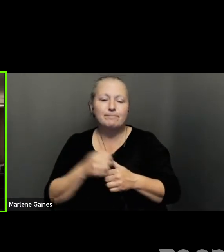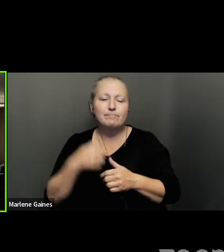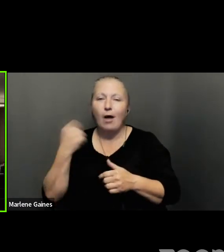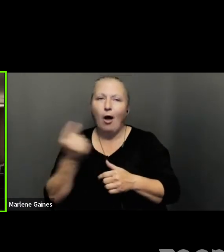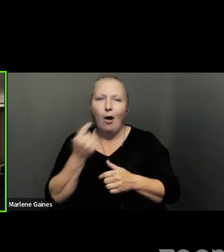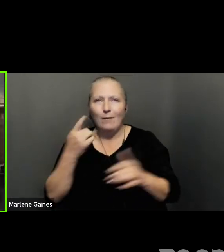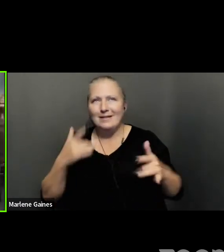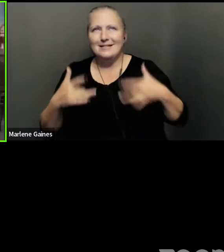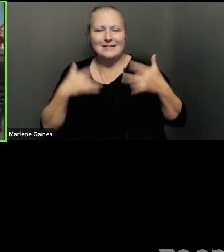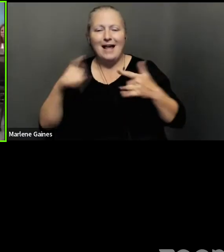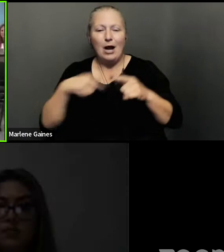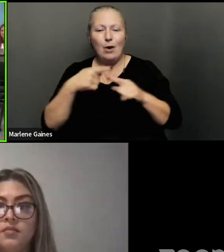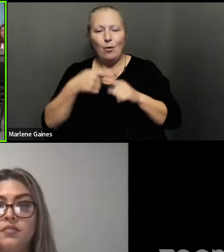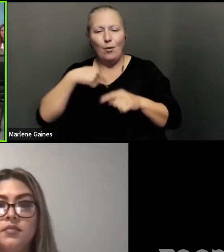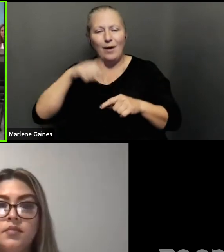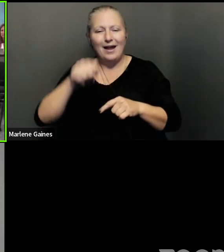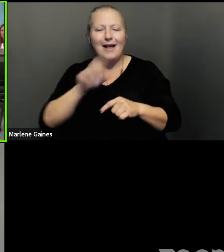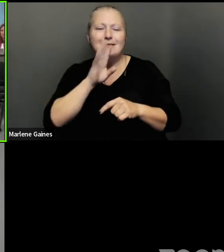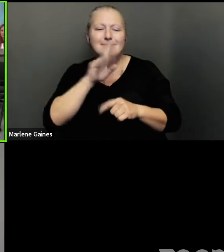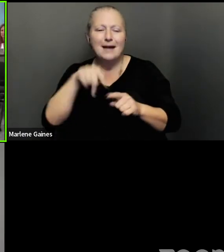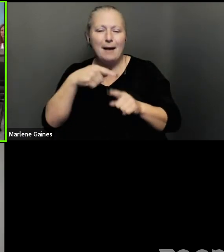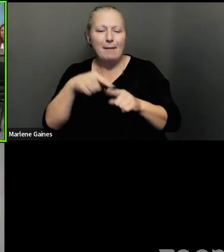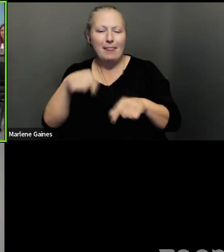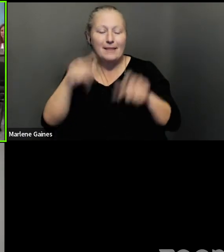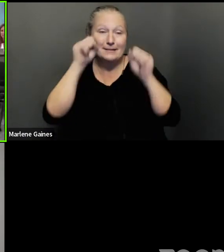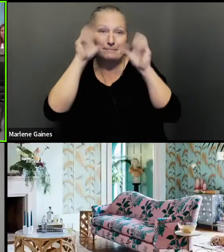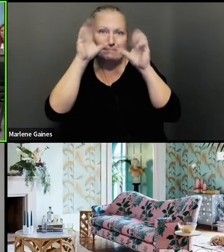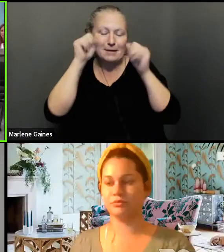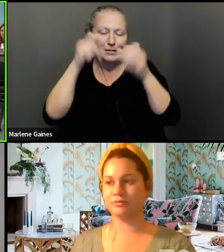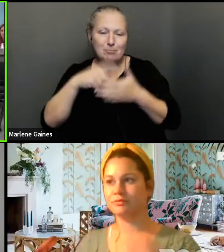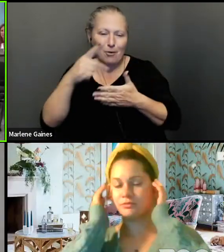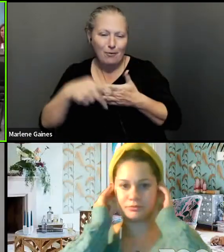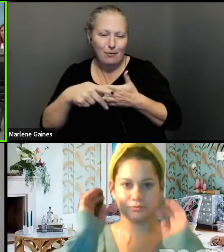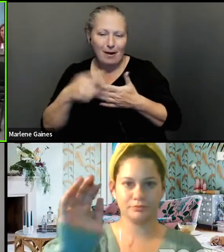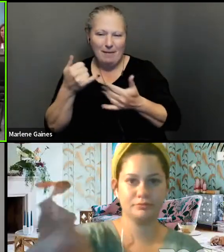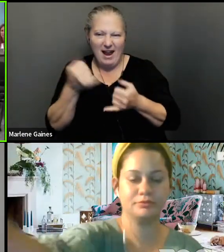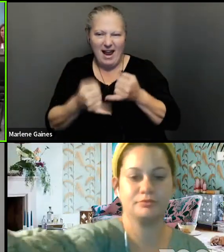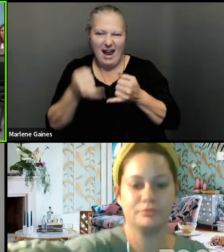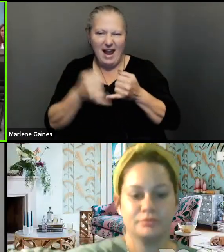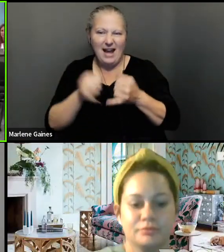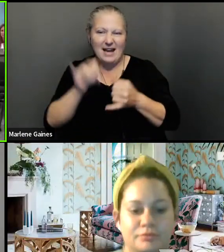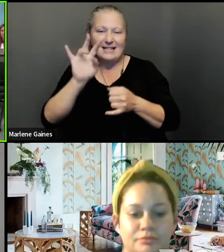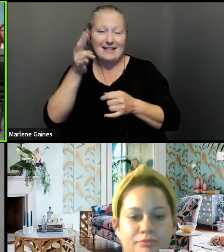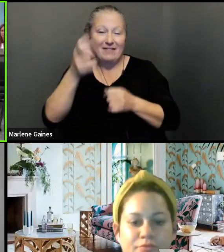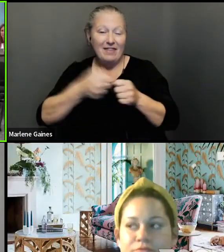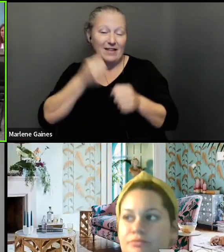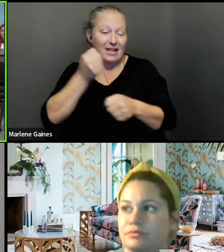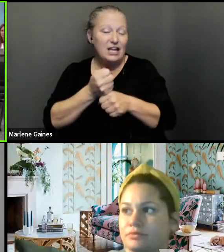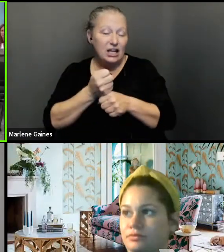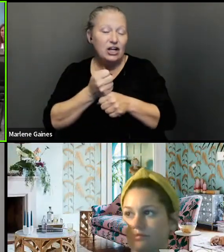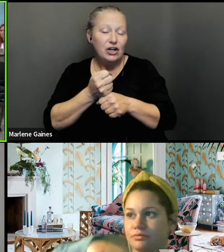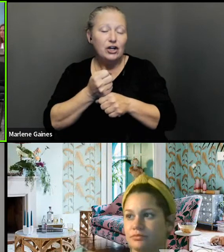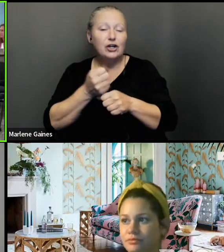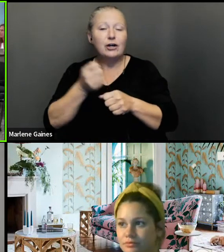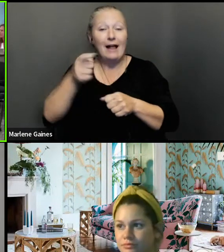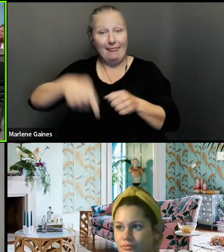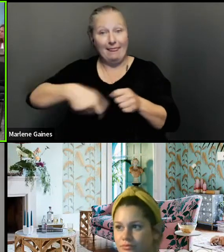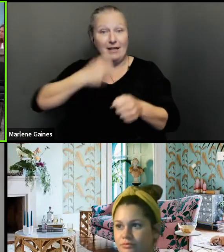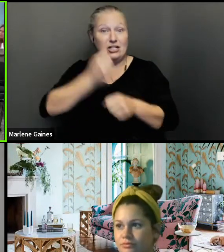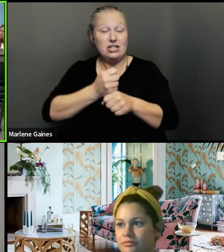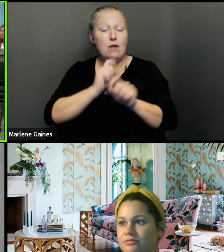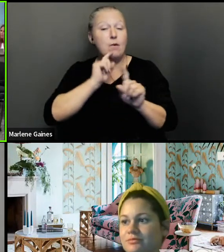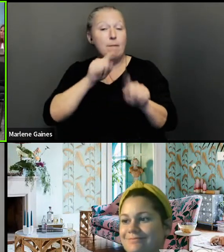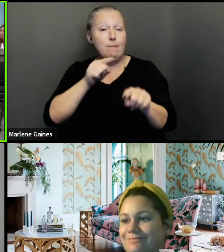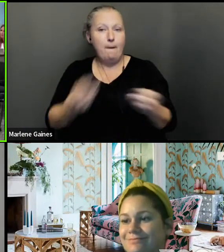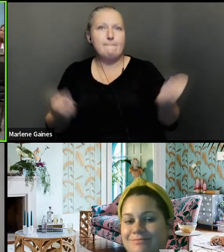get excited when we get to speak about this amazing program. We're at the end of our 7th year, and this year the report